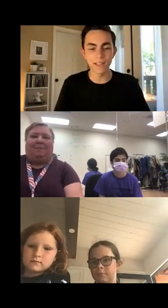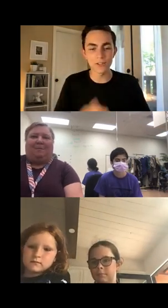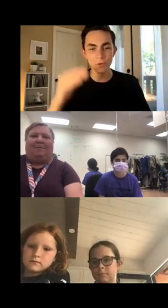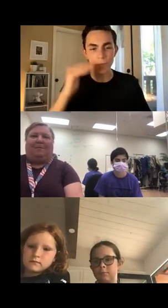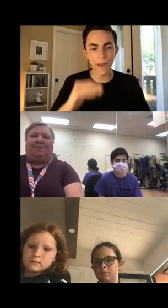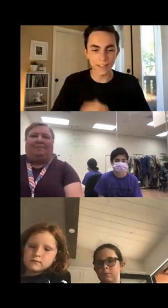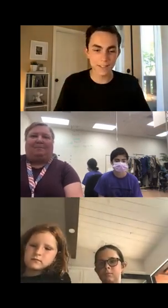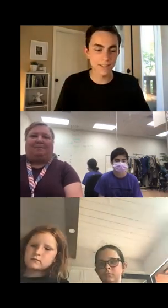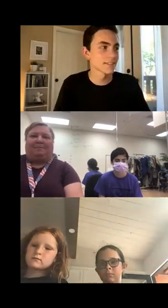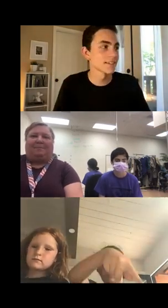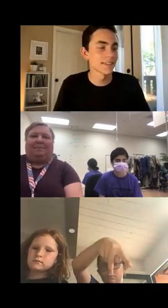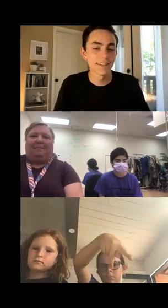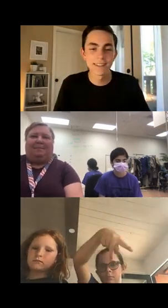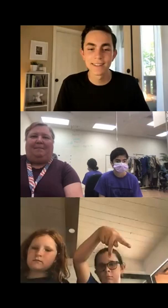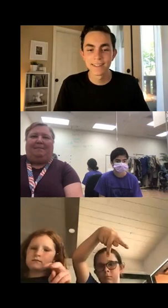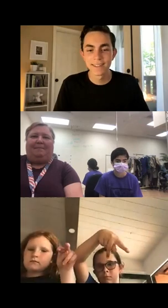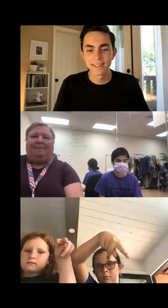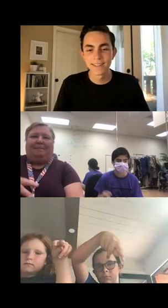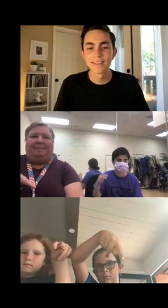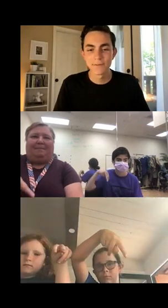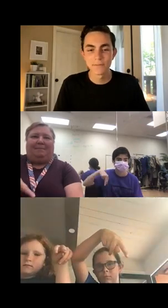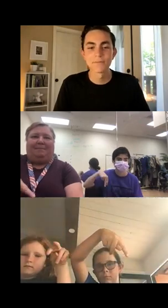Okay, next one, Pat.